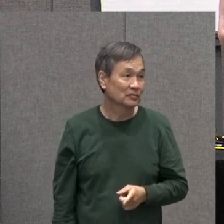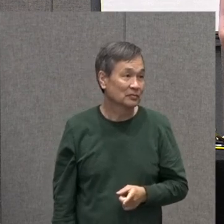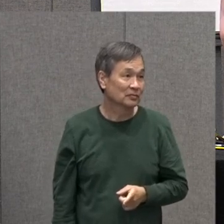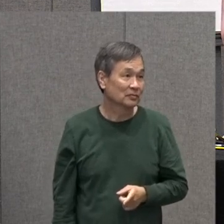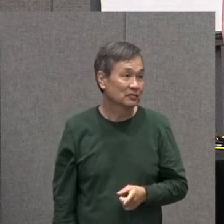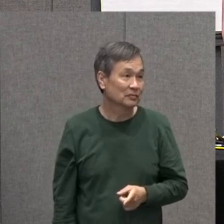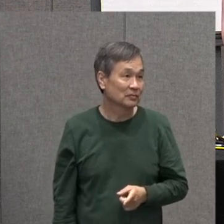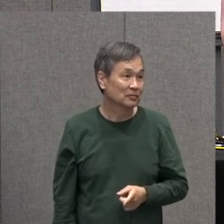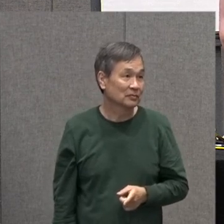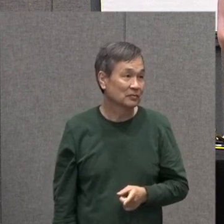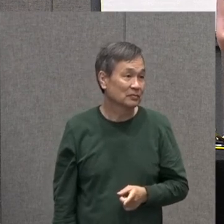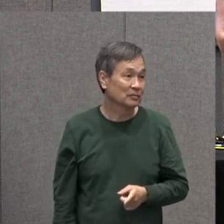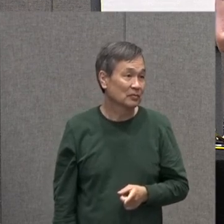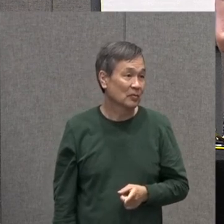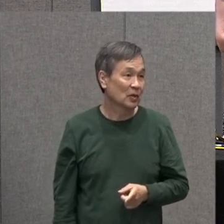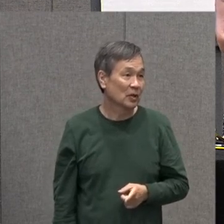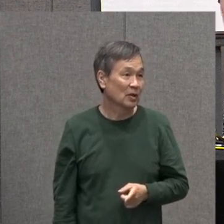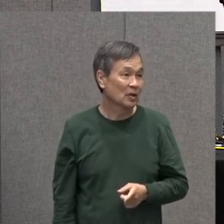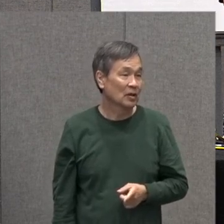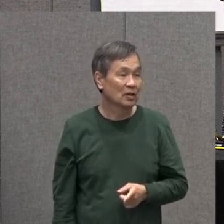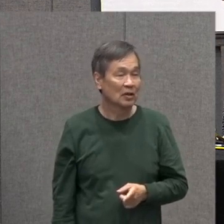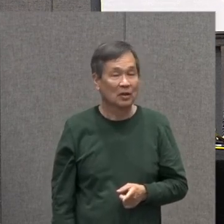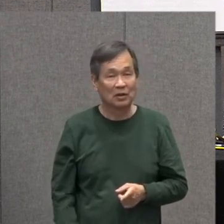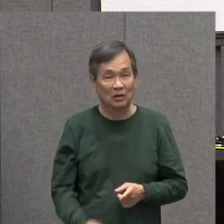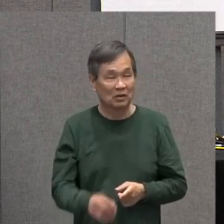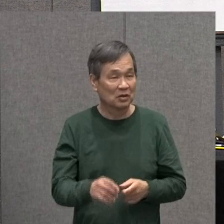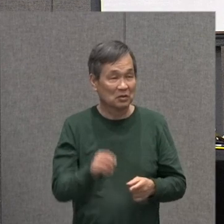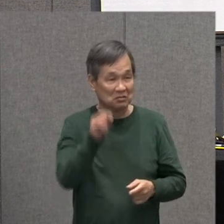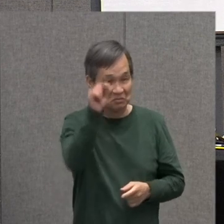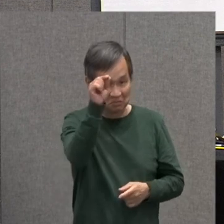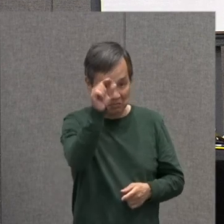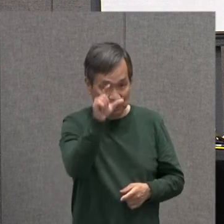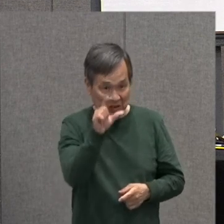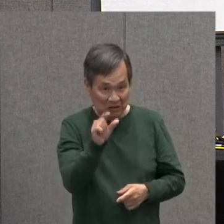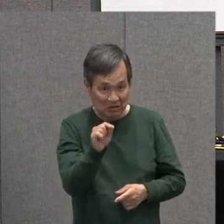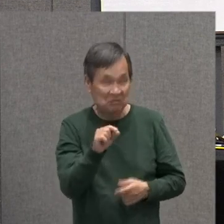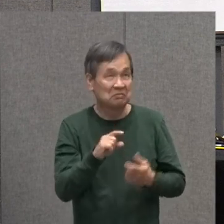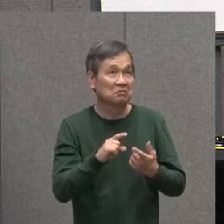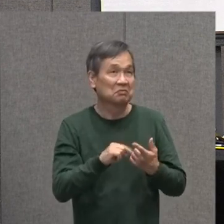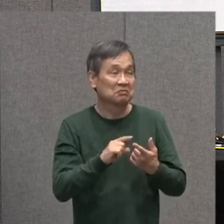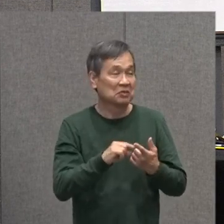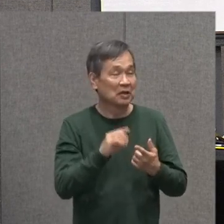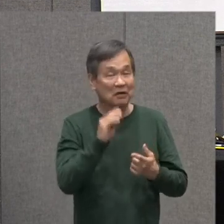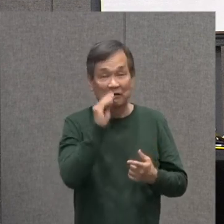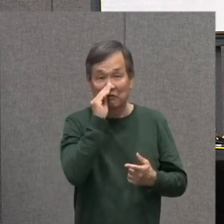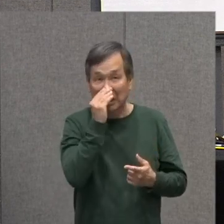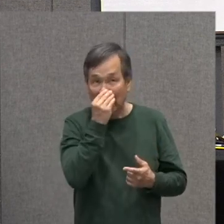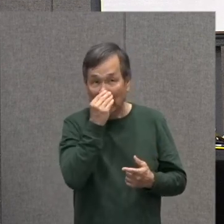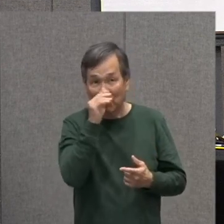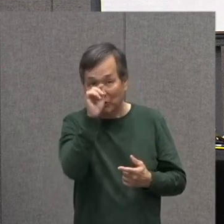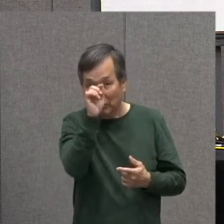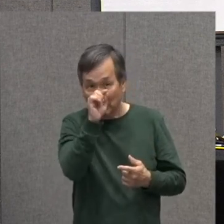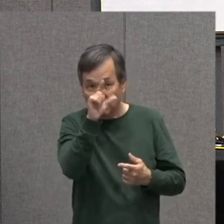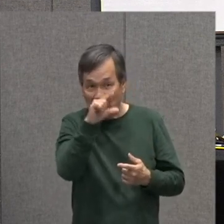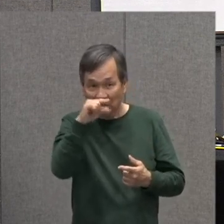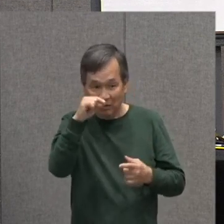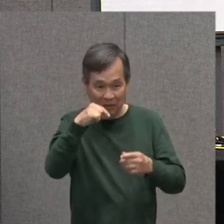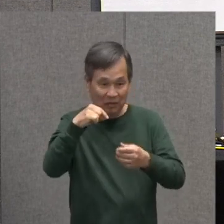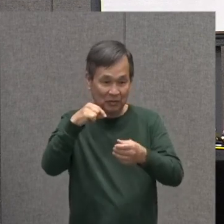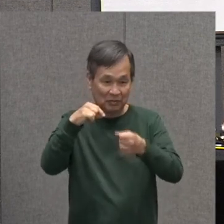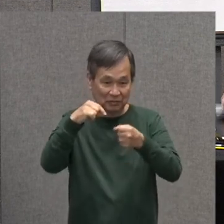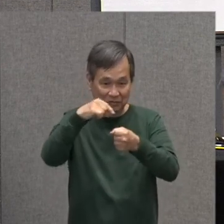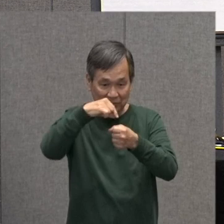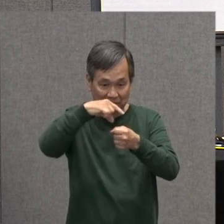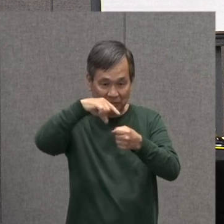I could tape it. I could make a little teardrop shape or a petal for a flower. This is one way I could loop it. I like that